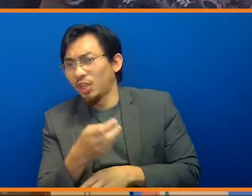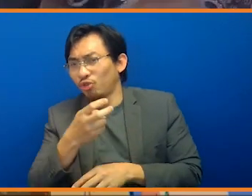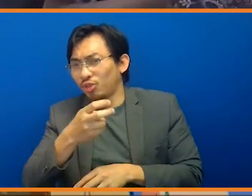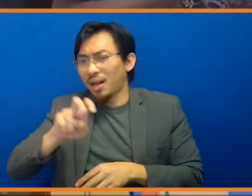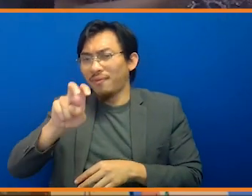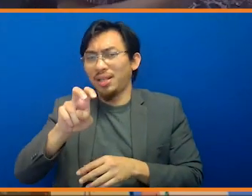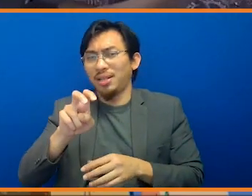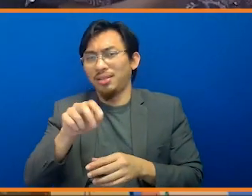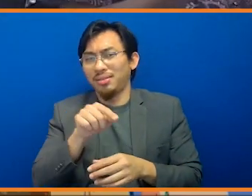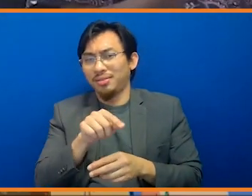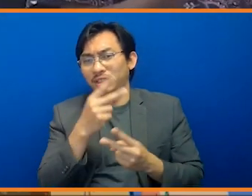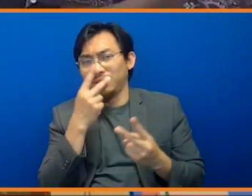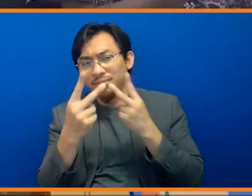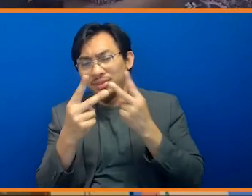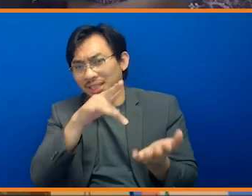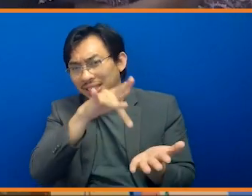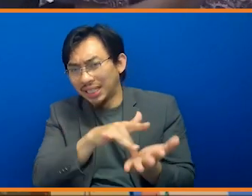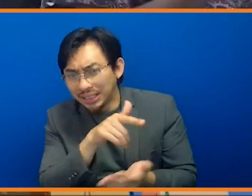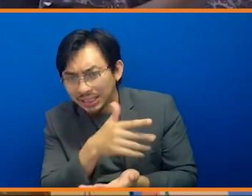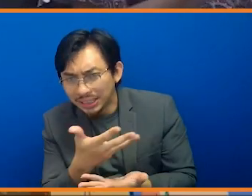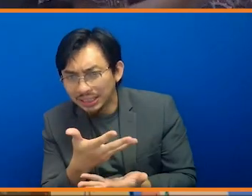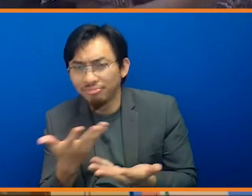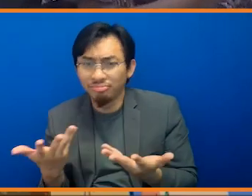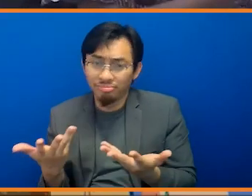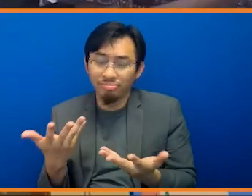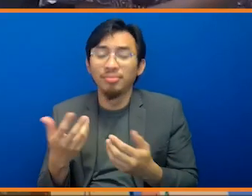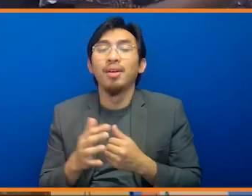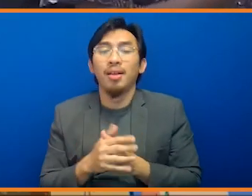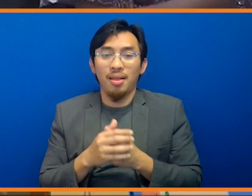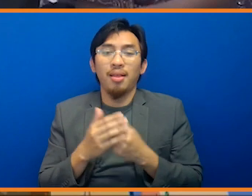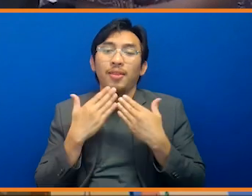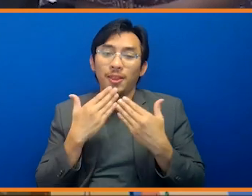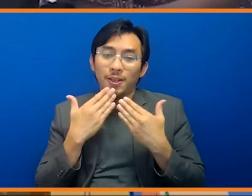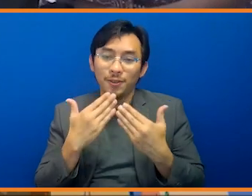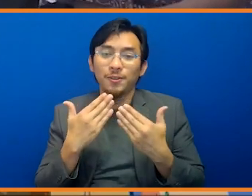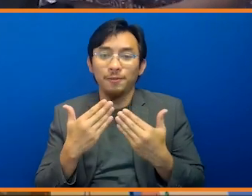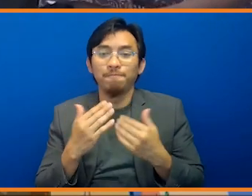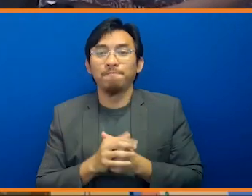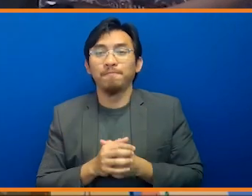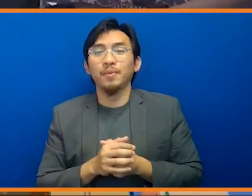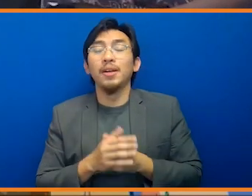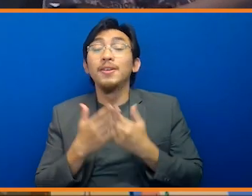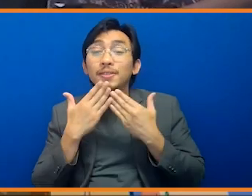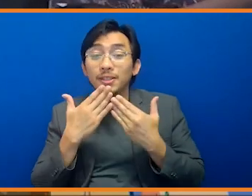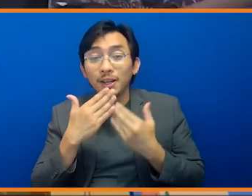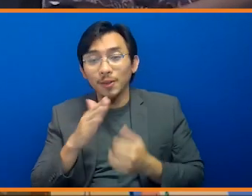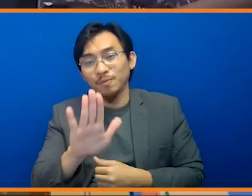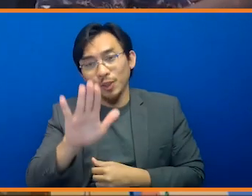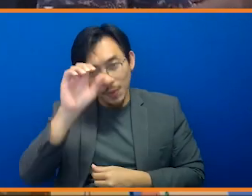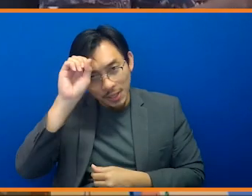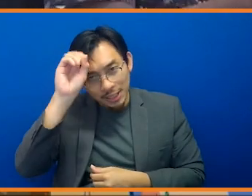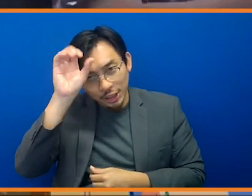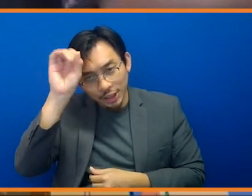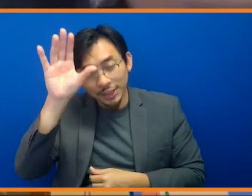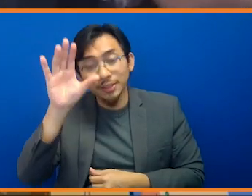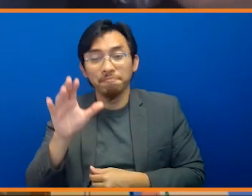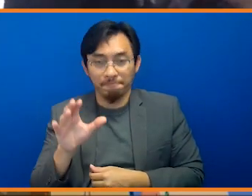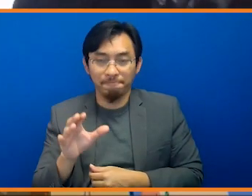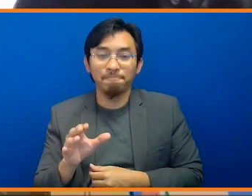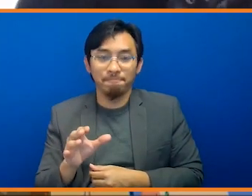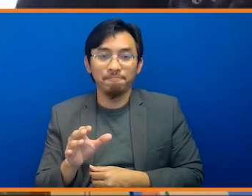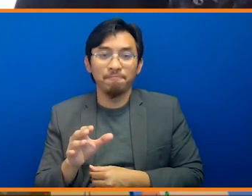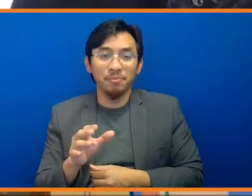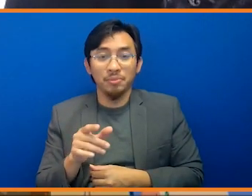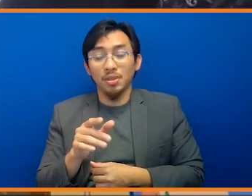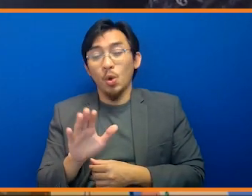itself. What do you think about it? Thank you, Nishi Sensei. Thank you very much for your suggestion. Okay.